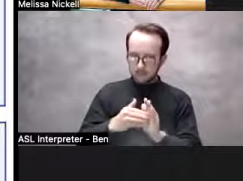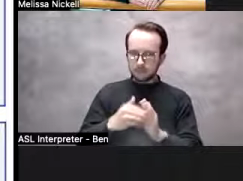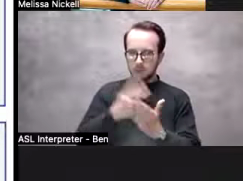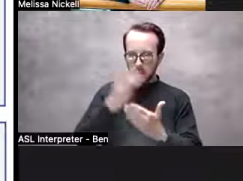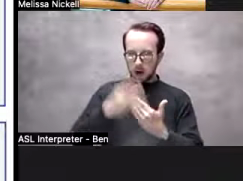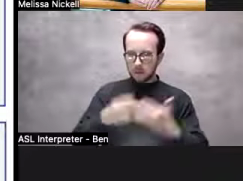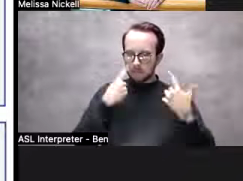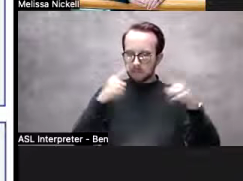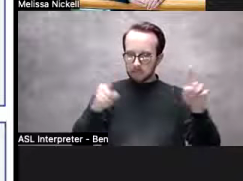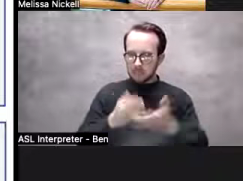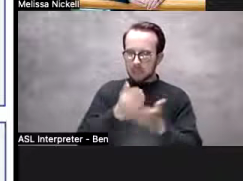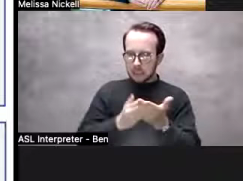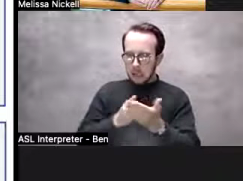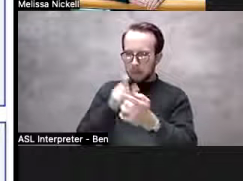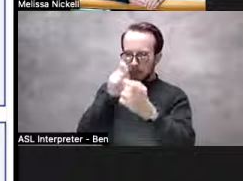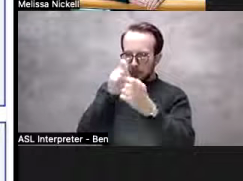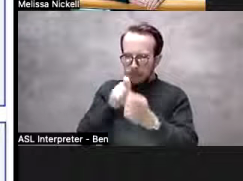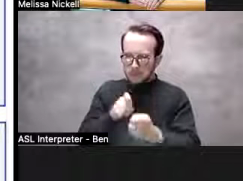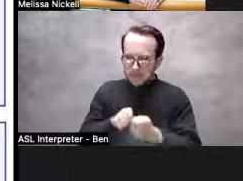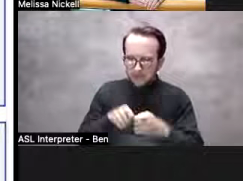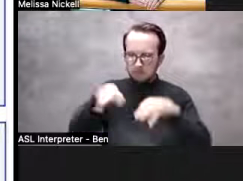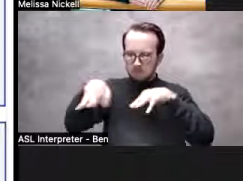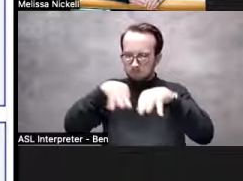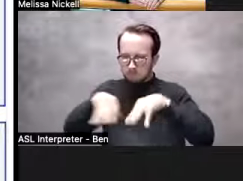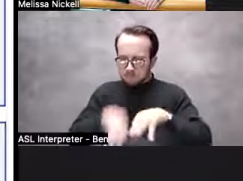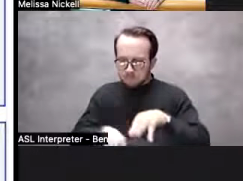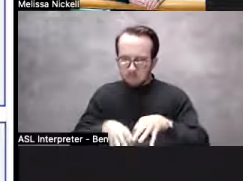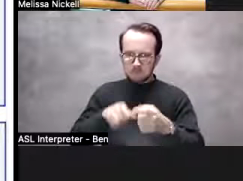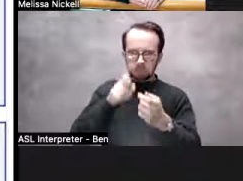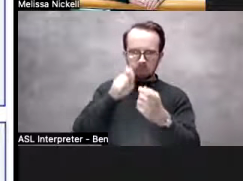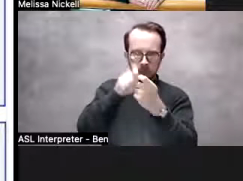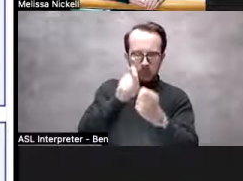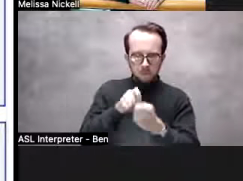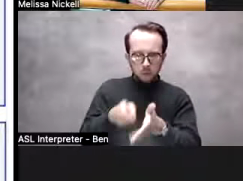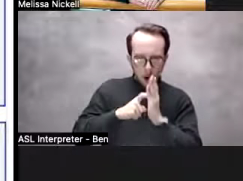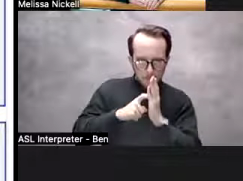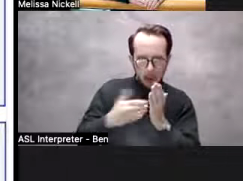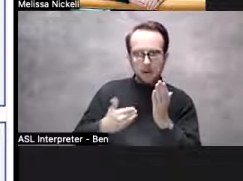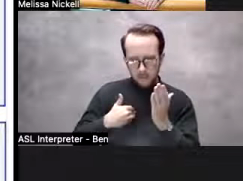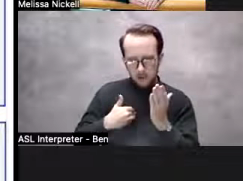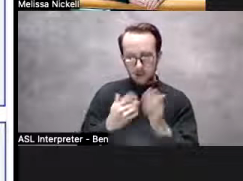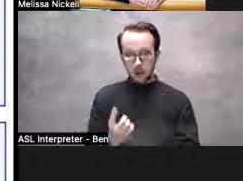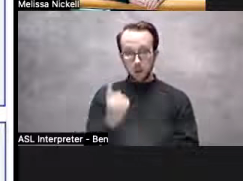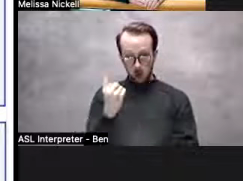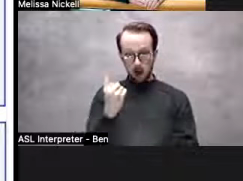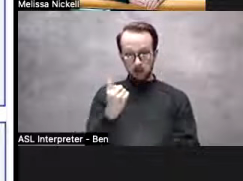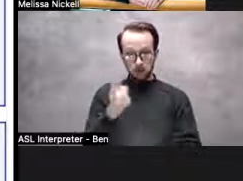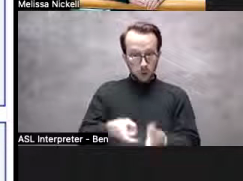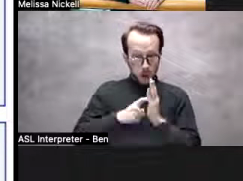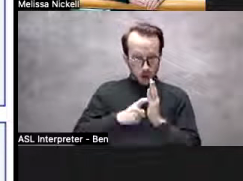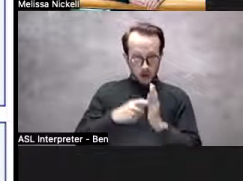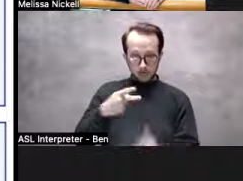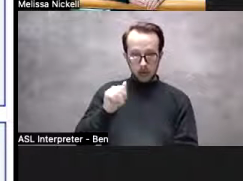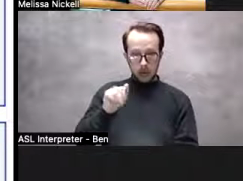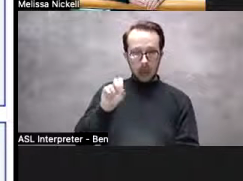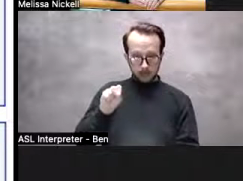might have some specific instructions or specific requirements, but one of the things with the PAS is